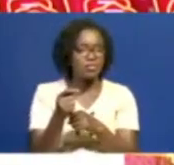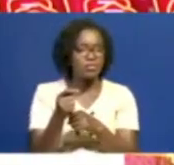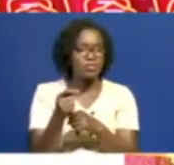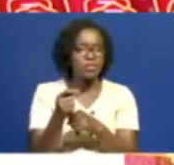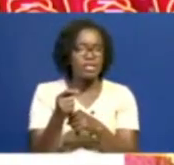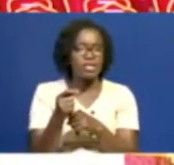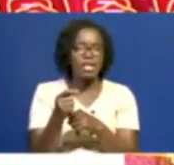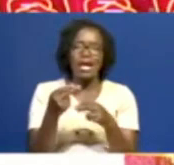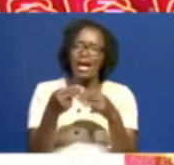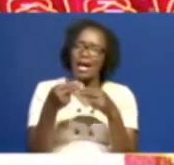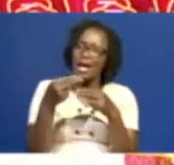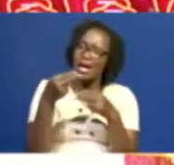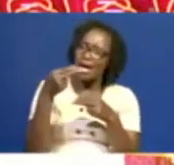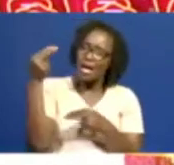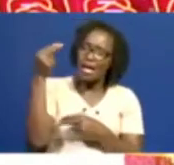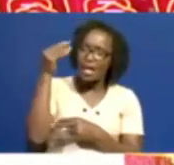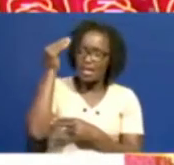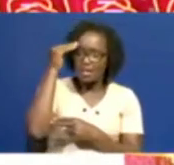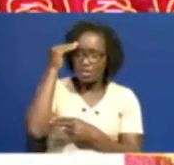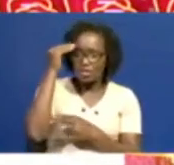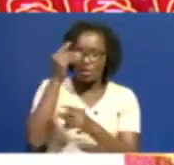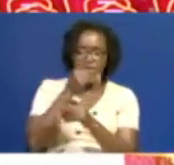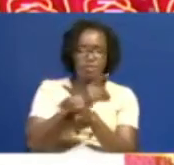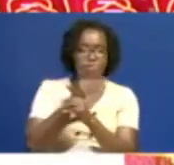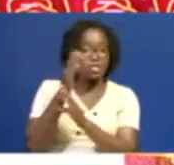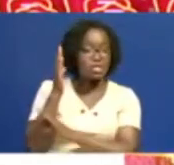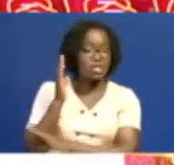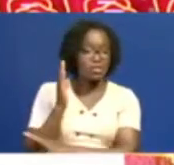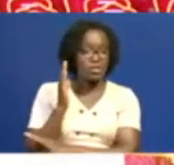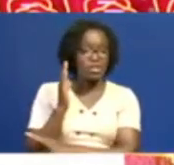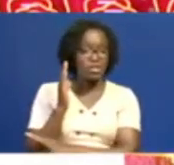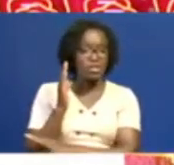of higher education in defense and security,